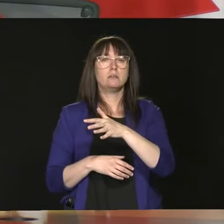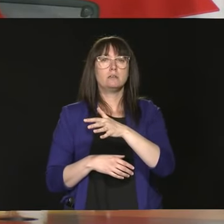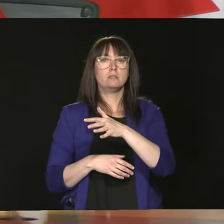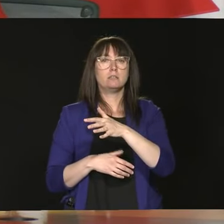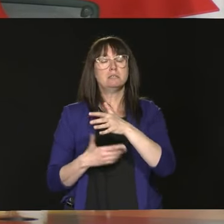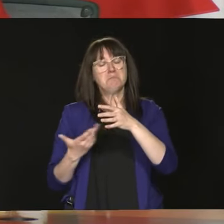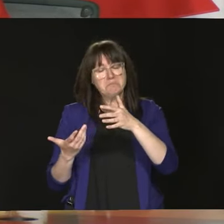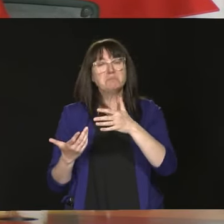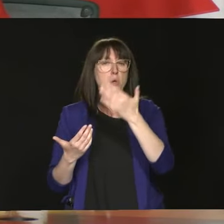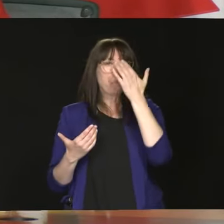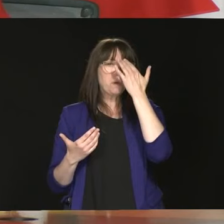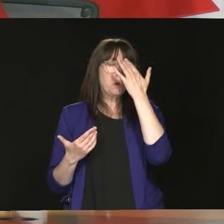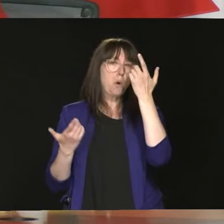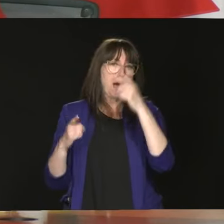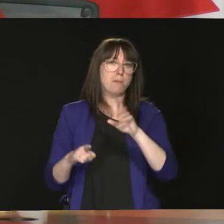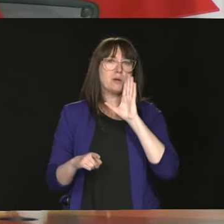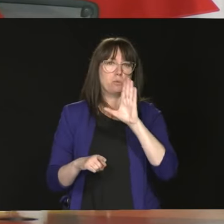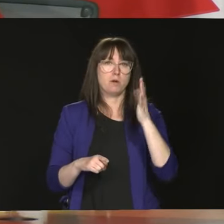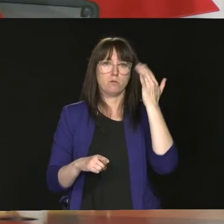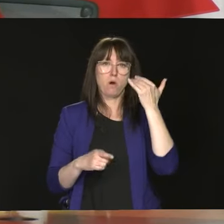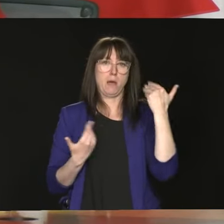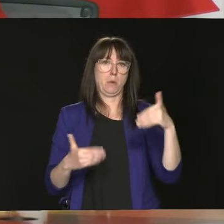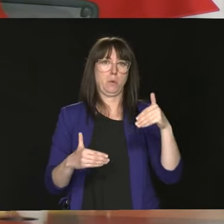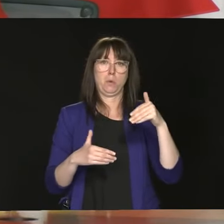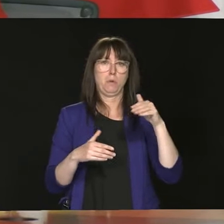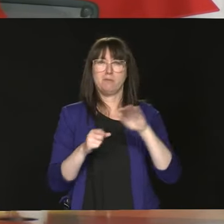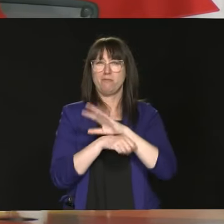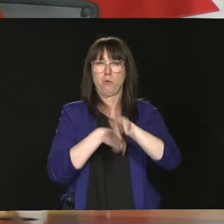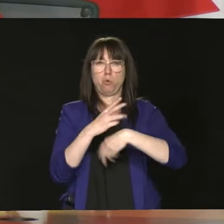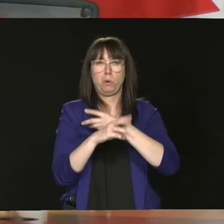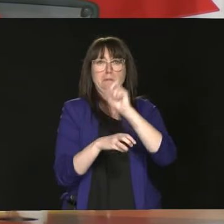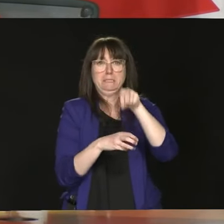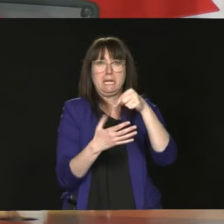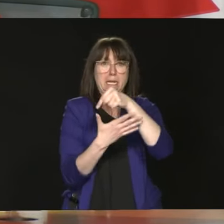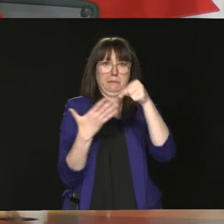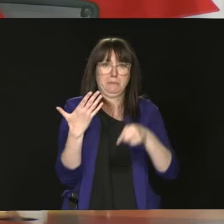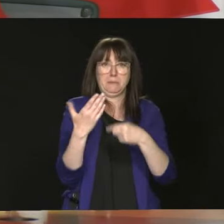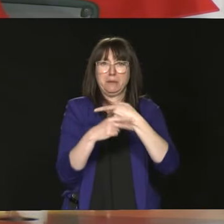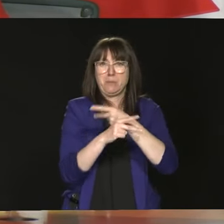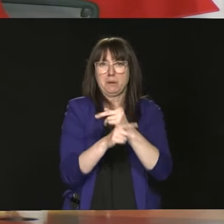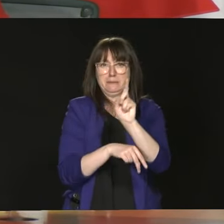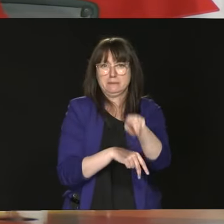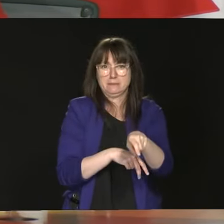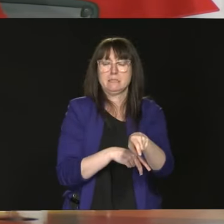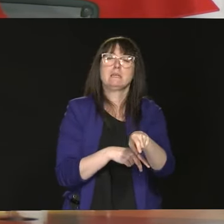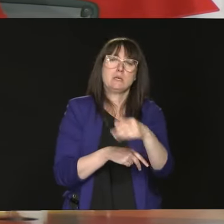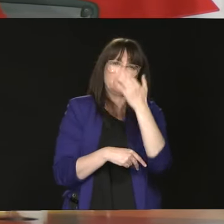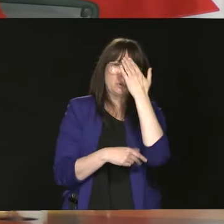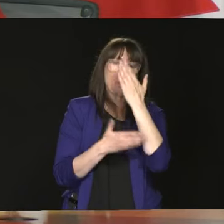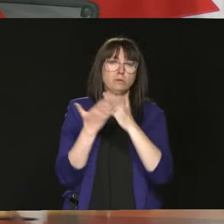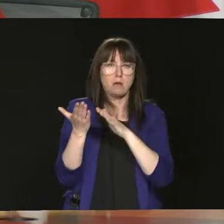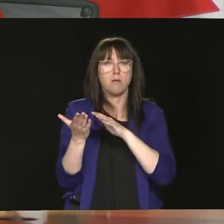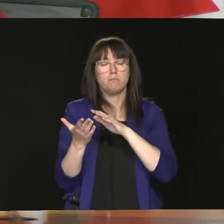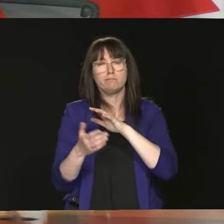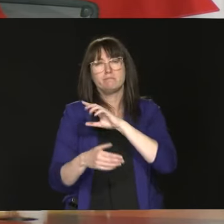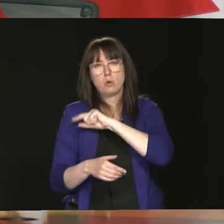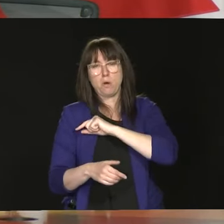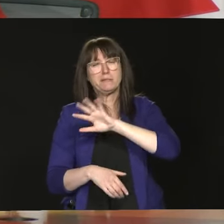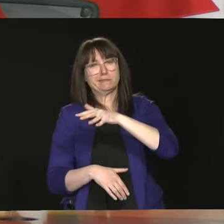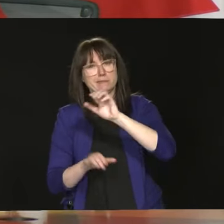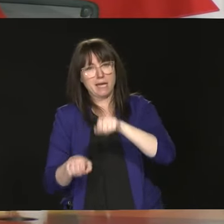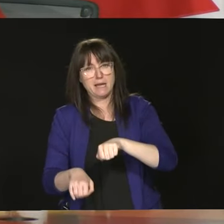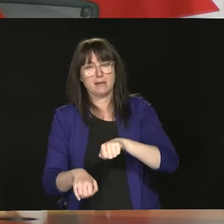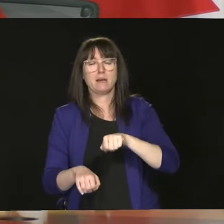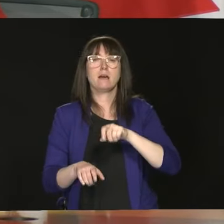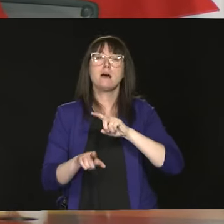mondiale surge in pour global ces demand produits. for these goods. Supplies are not only coming from abroad. Domestic production is ramping up